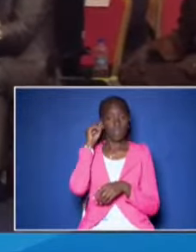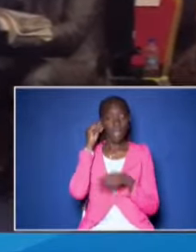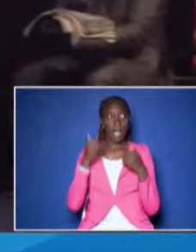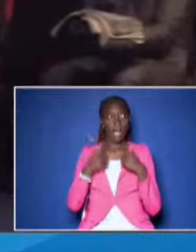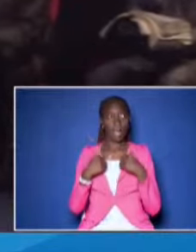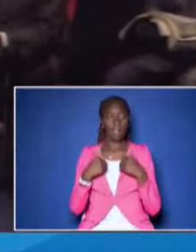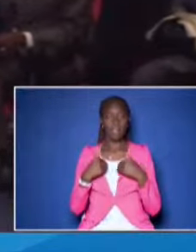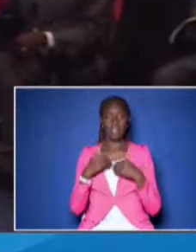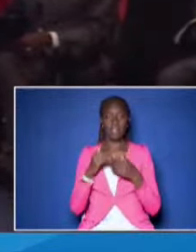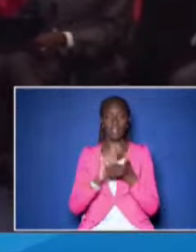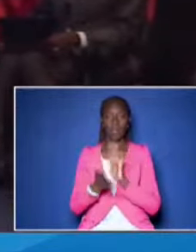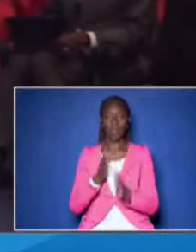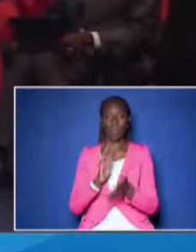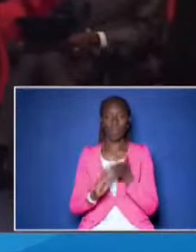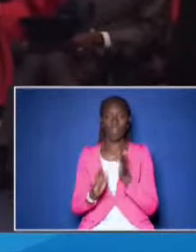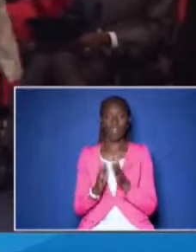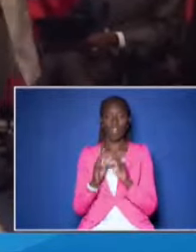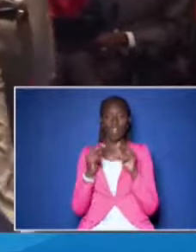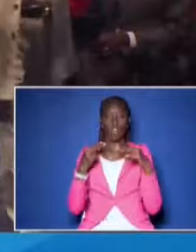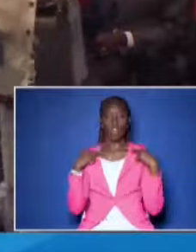no human